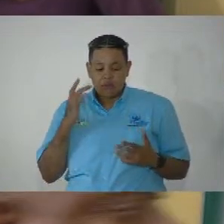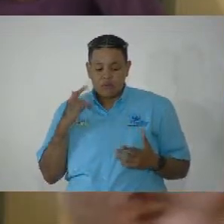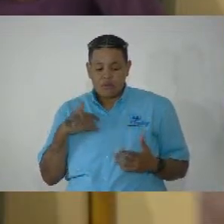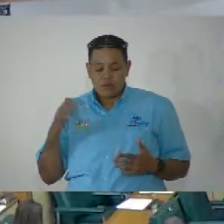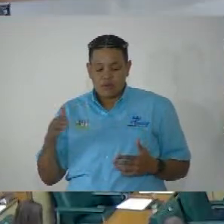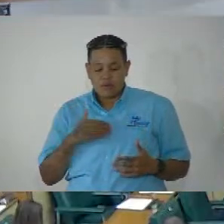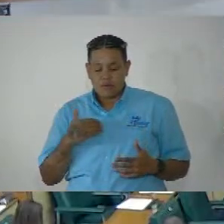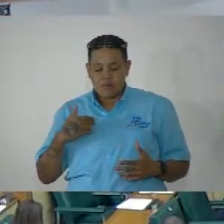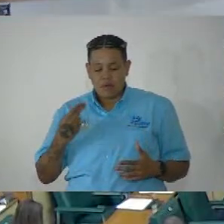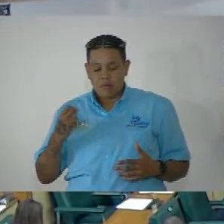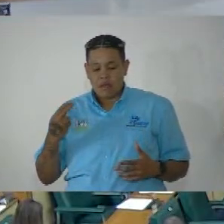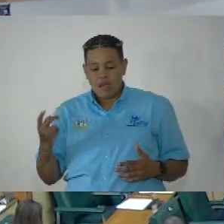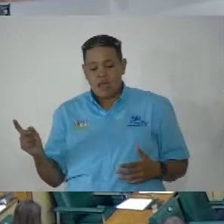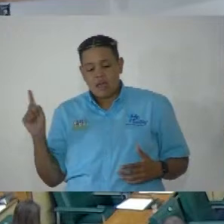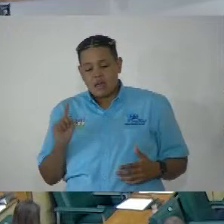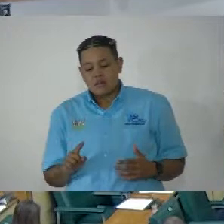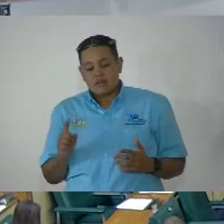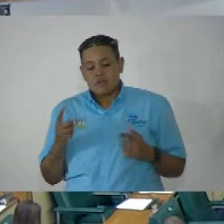Hannah came up.